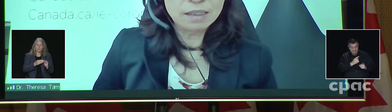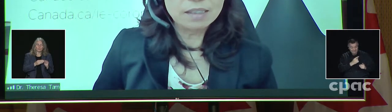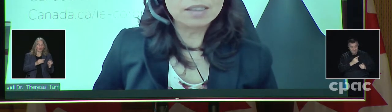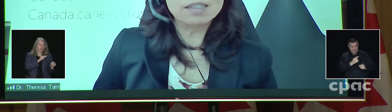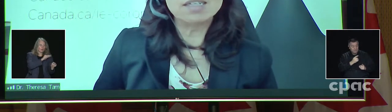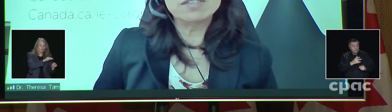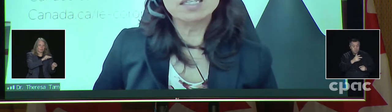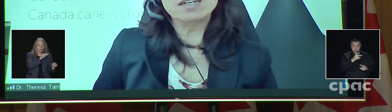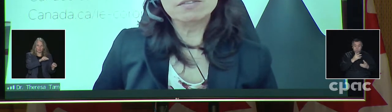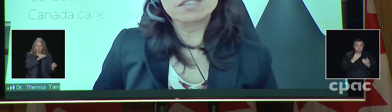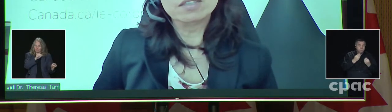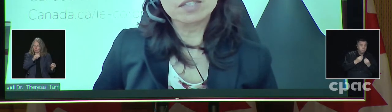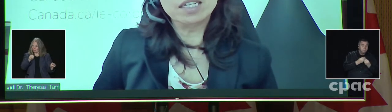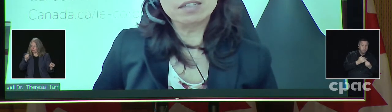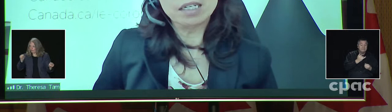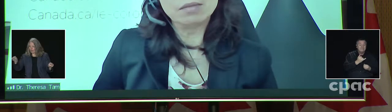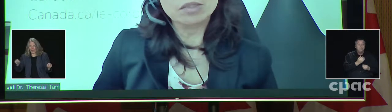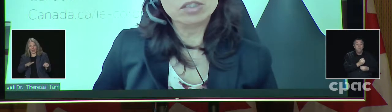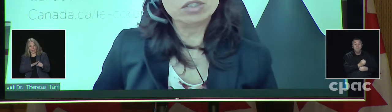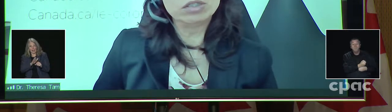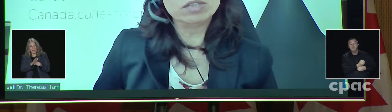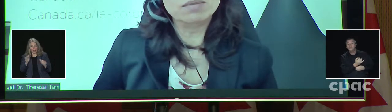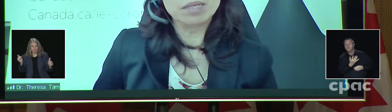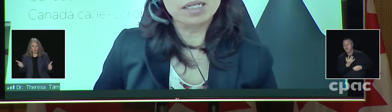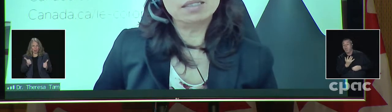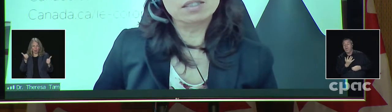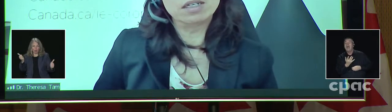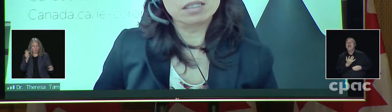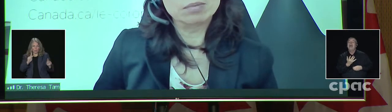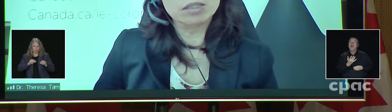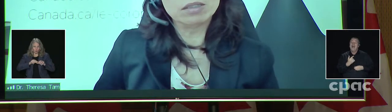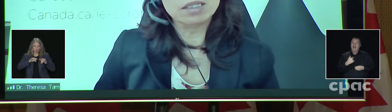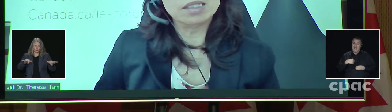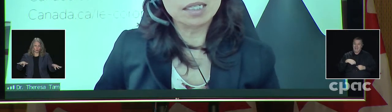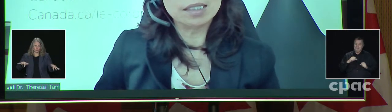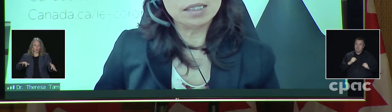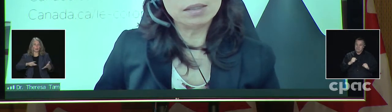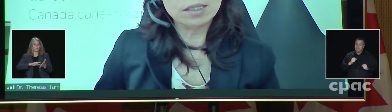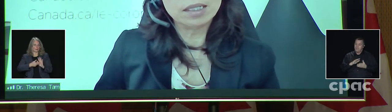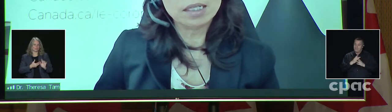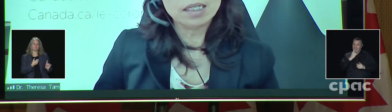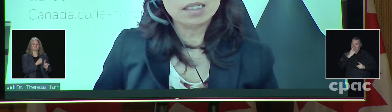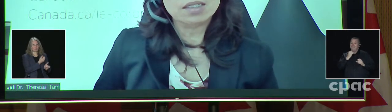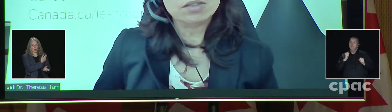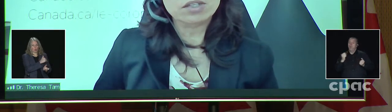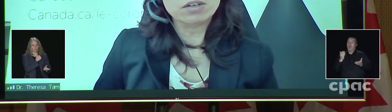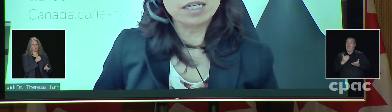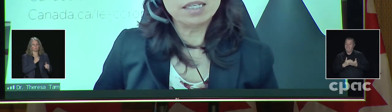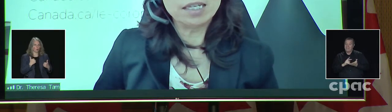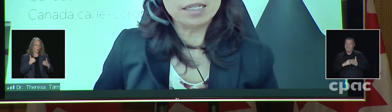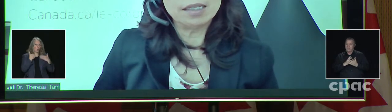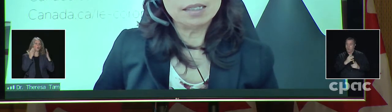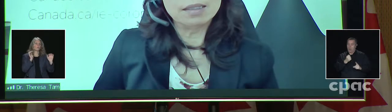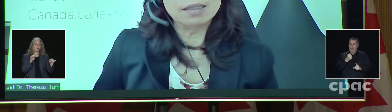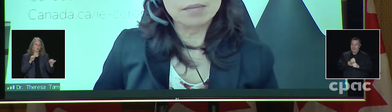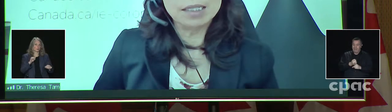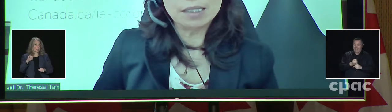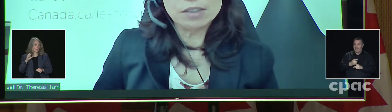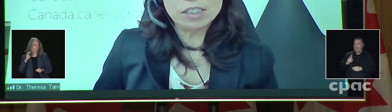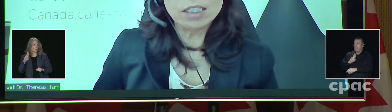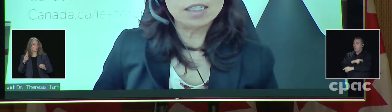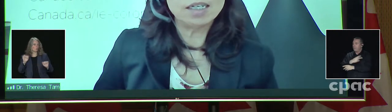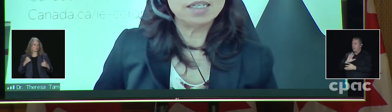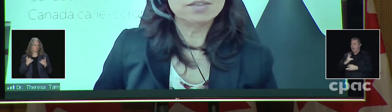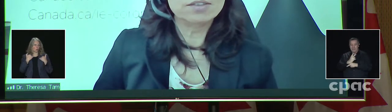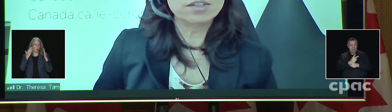cases, you'll still have enough severe outcomes to impact your hospitals and your ICUs. So I think that is the